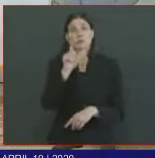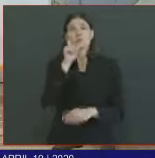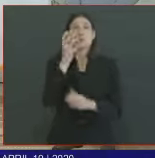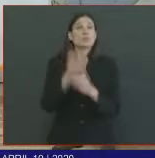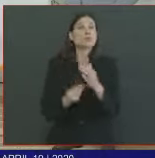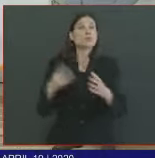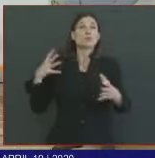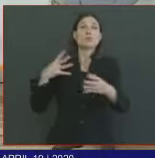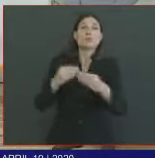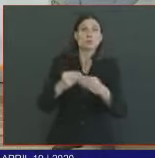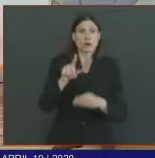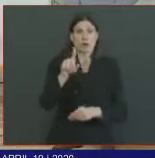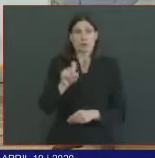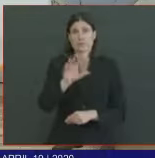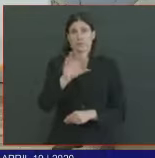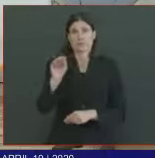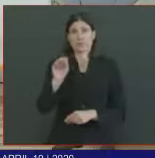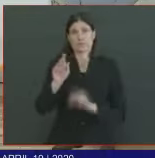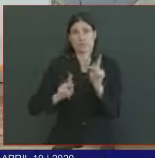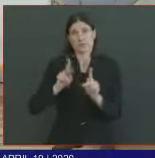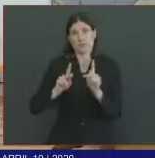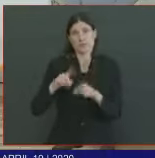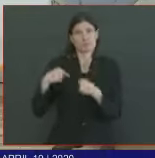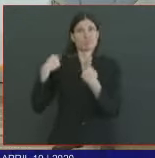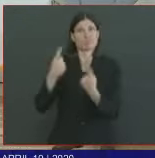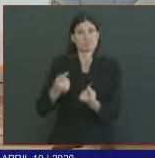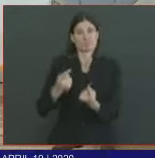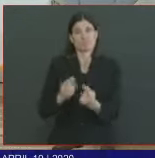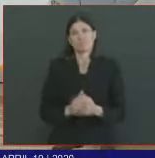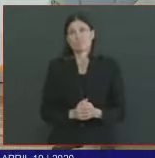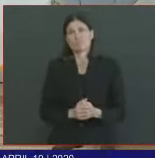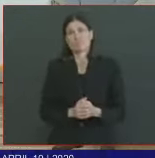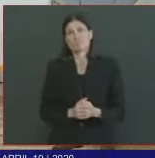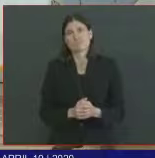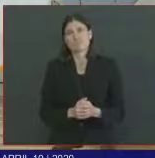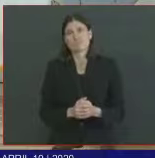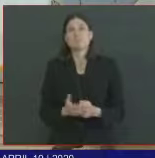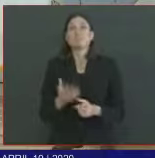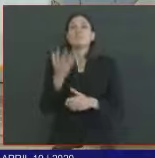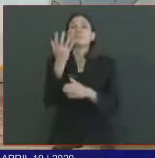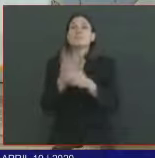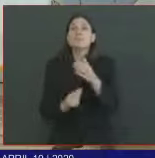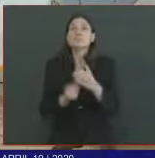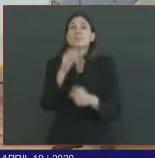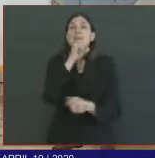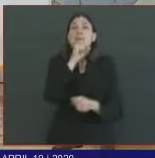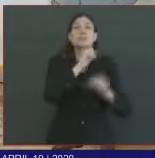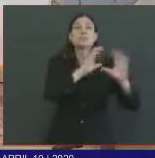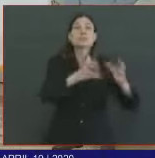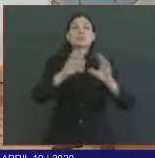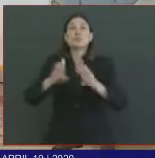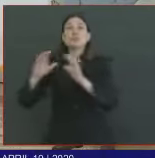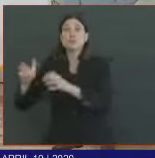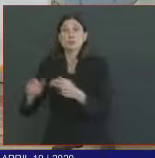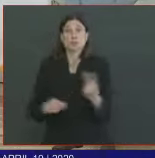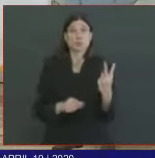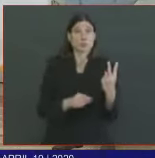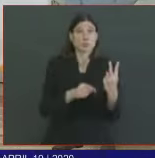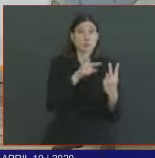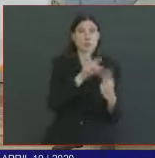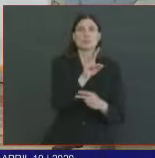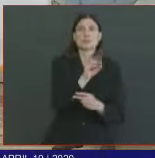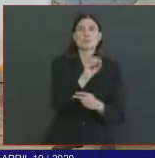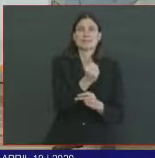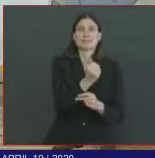away from COVID-19 so far in Rhode Island. The ages of the folks who passed away yesterday, there was two folks in their 60s, four